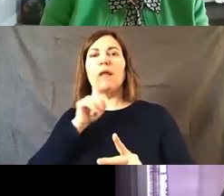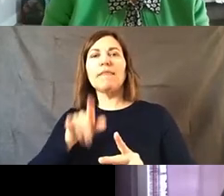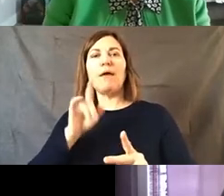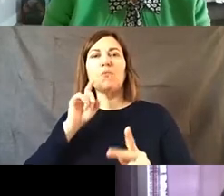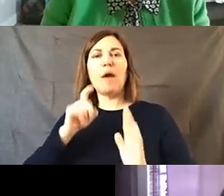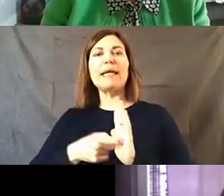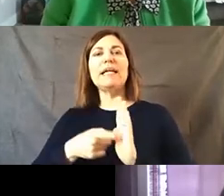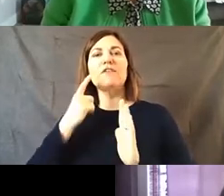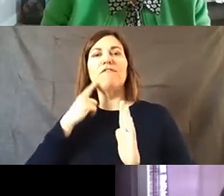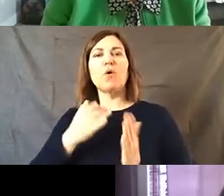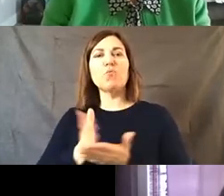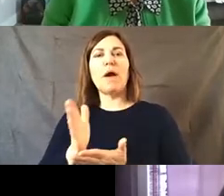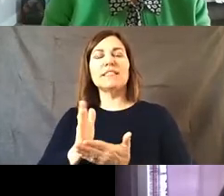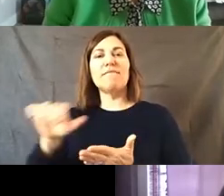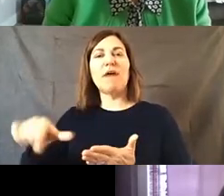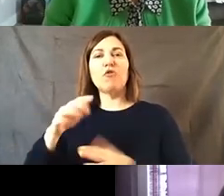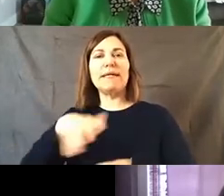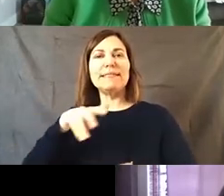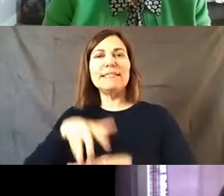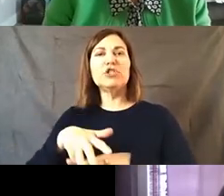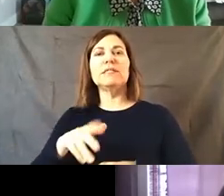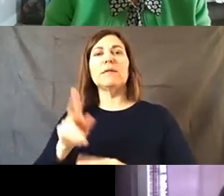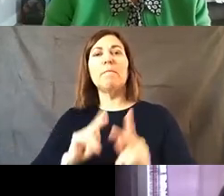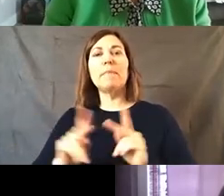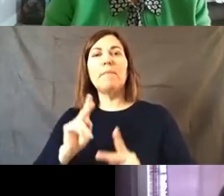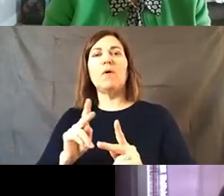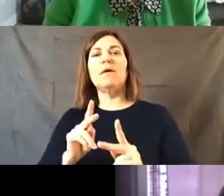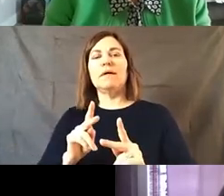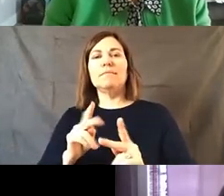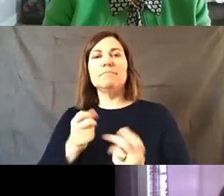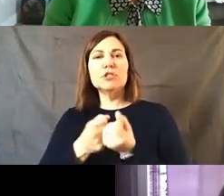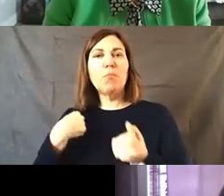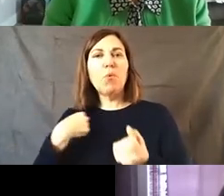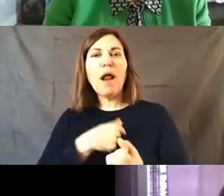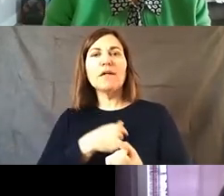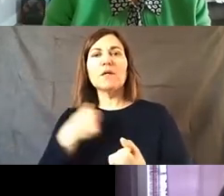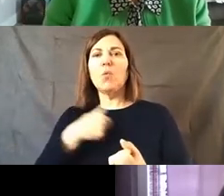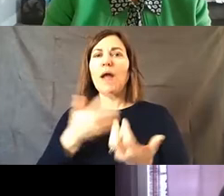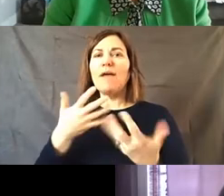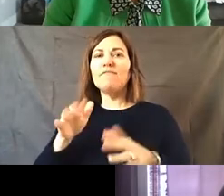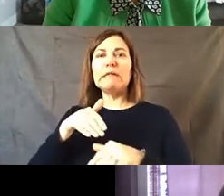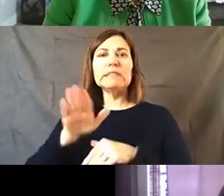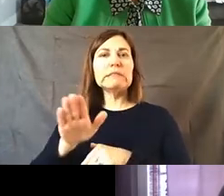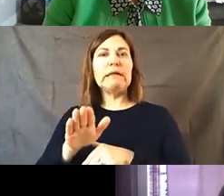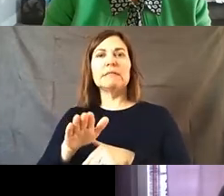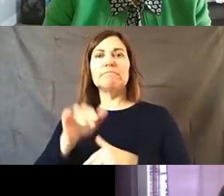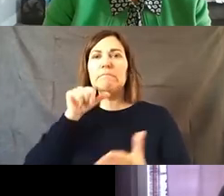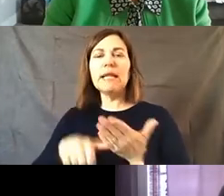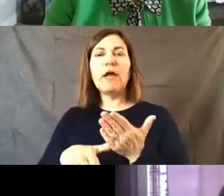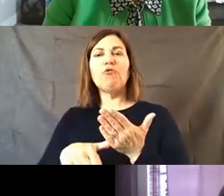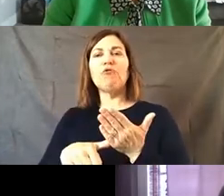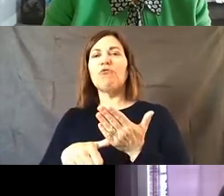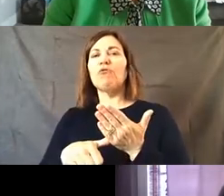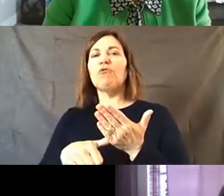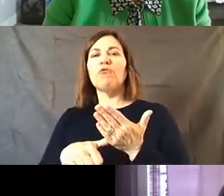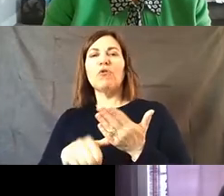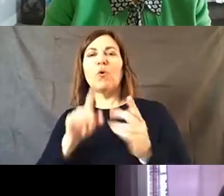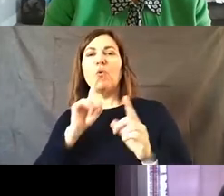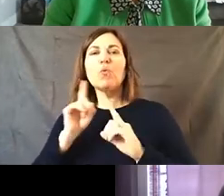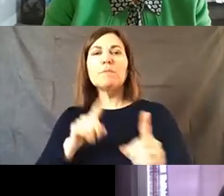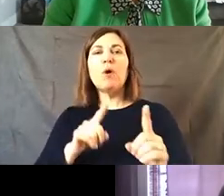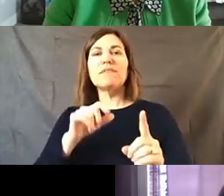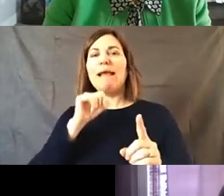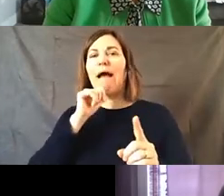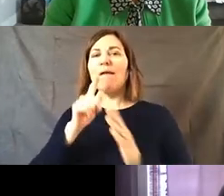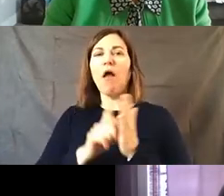and many other bodies of law support us. We have sent correspondence requesting a clear, transparent response of the unlawful